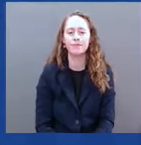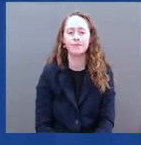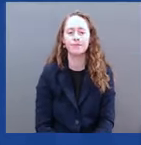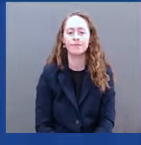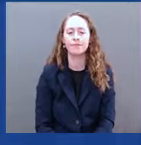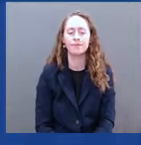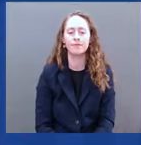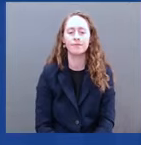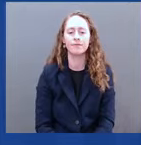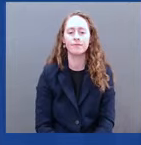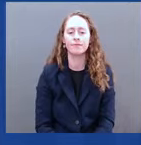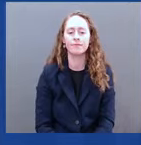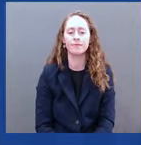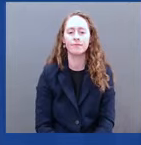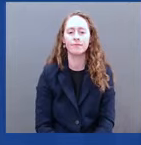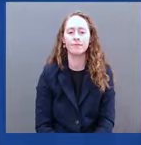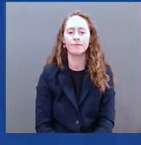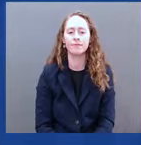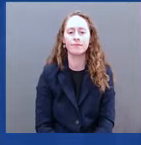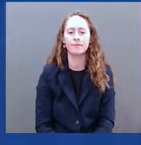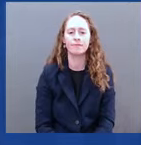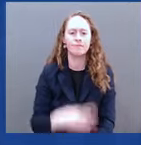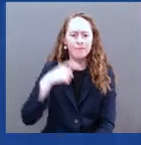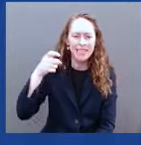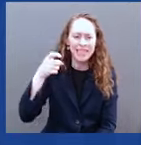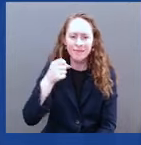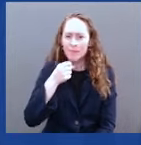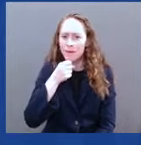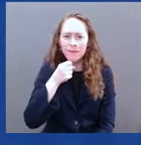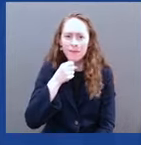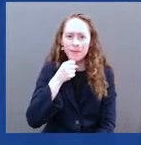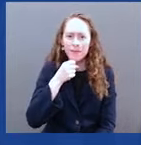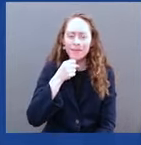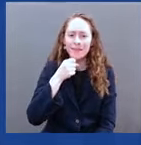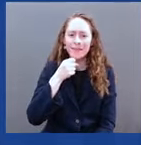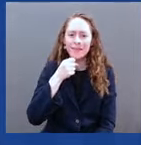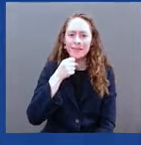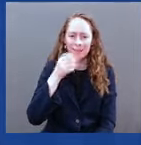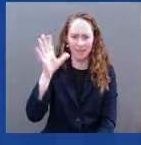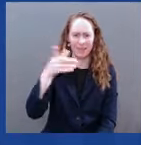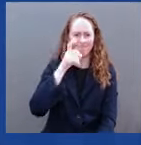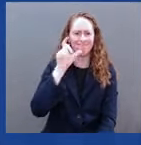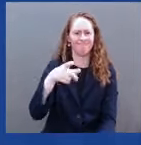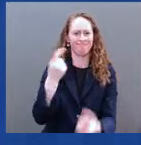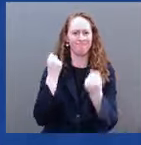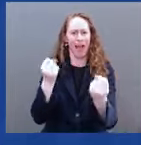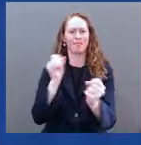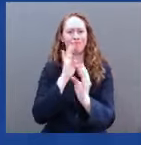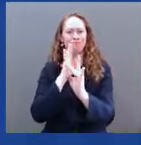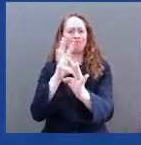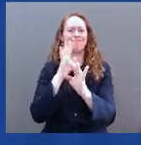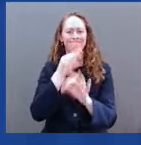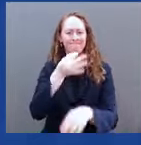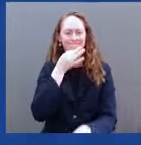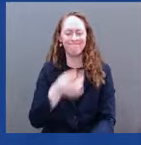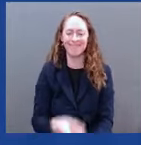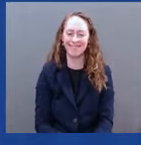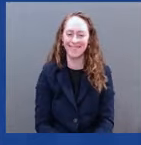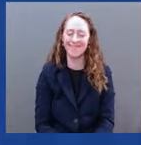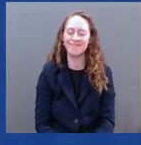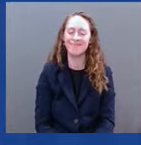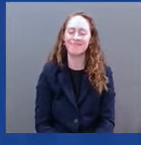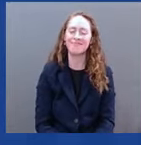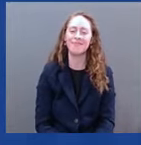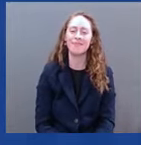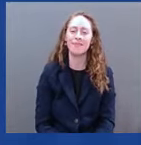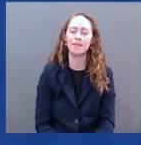Fired your voice. I'd have been elected a lot earlier. I'll give it a try. He's got a long arm. Thank you. Can you talk to us about two things, sir? One, since your